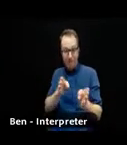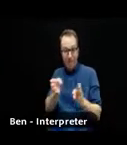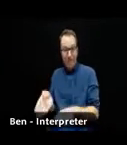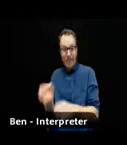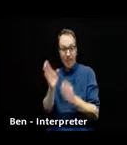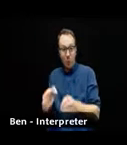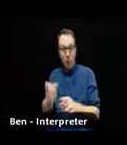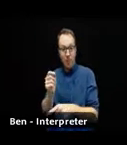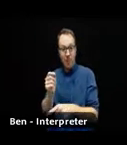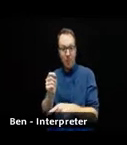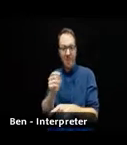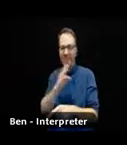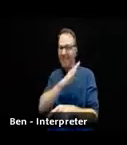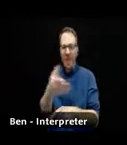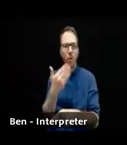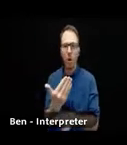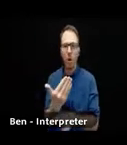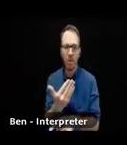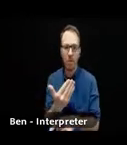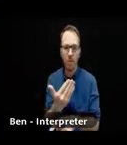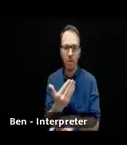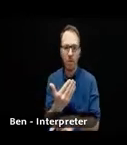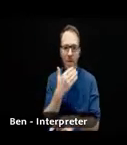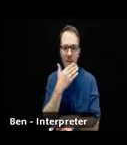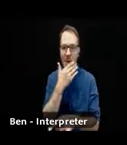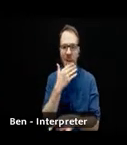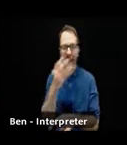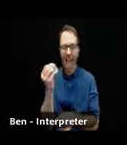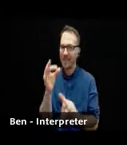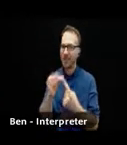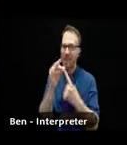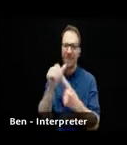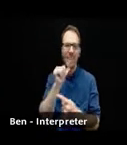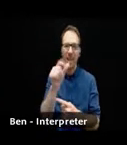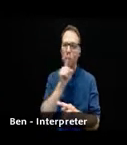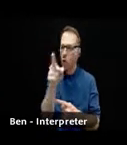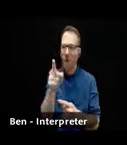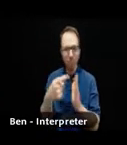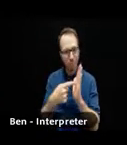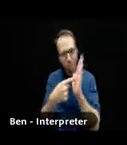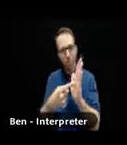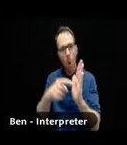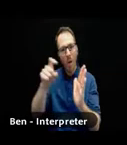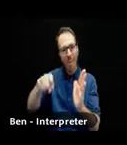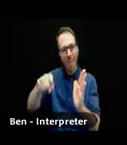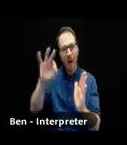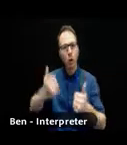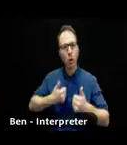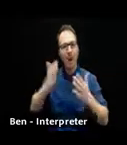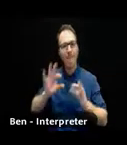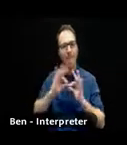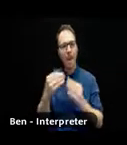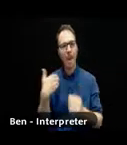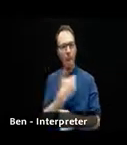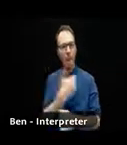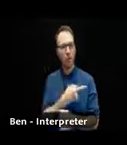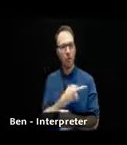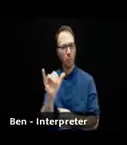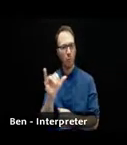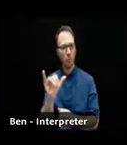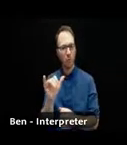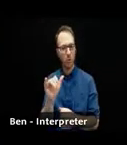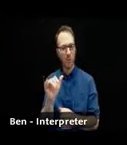is never good, and especially doesn't really attend to the needs of surviving family members. So